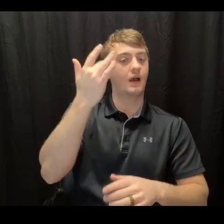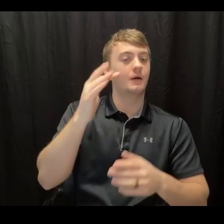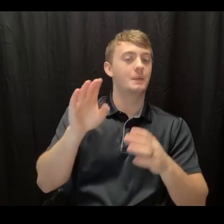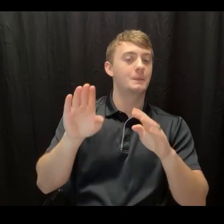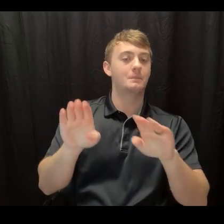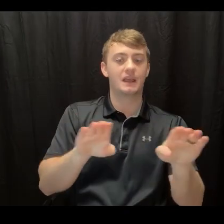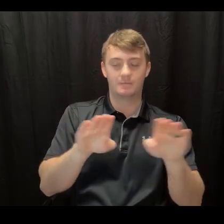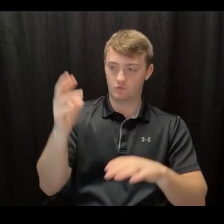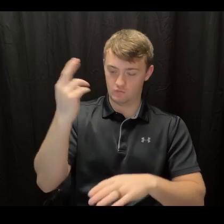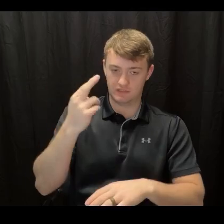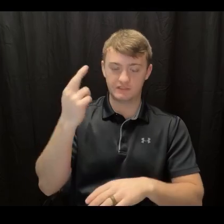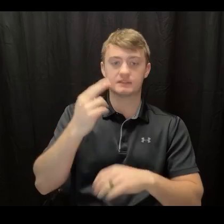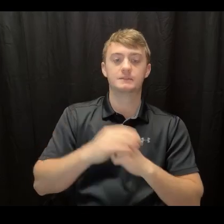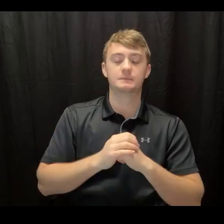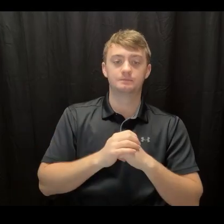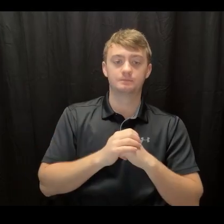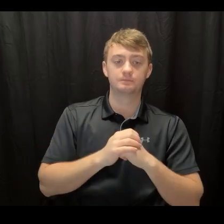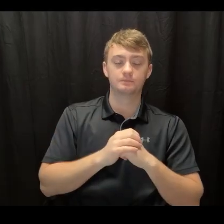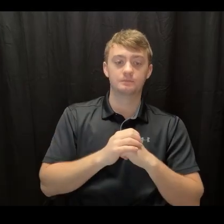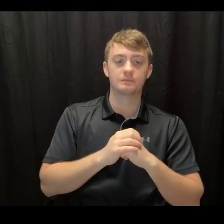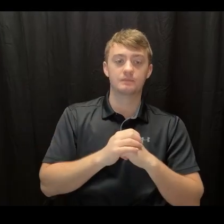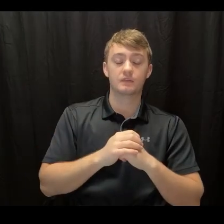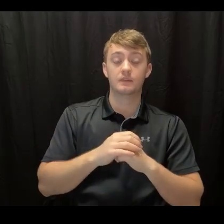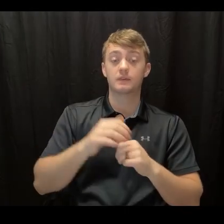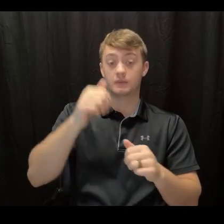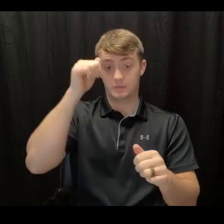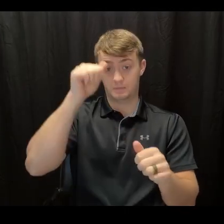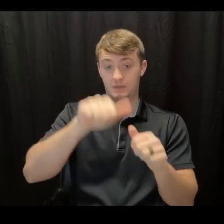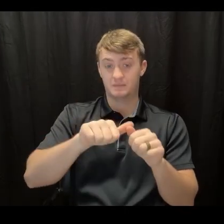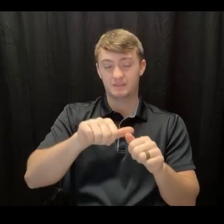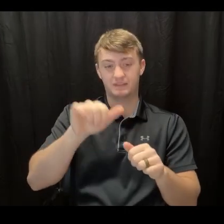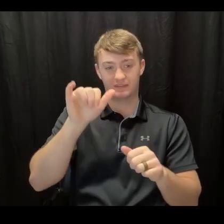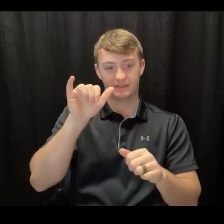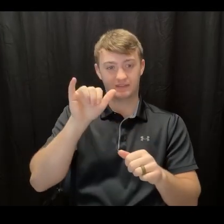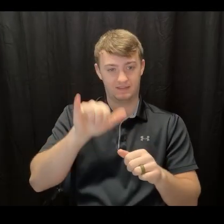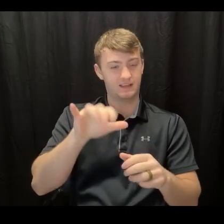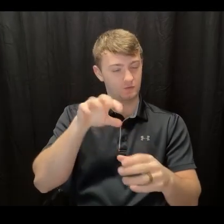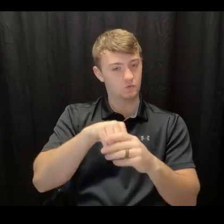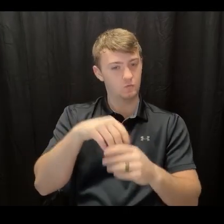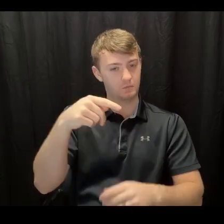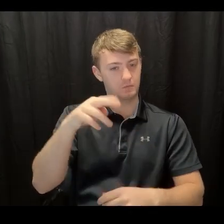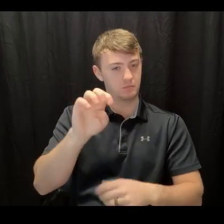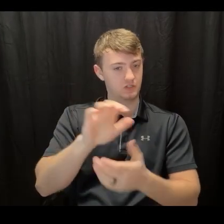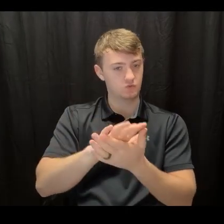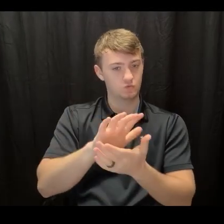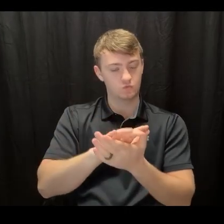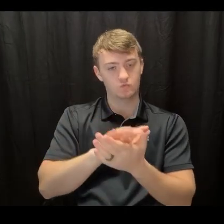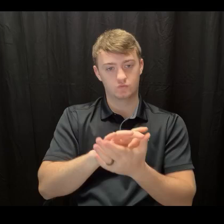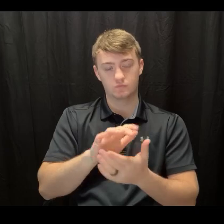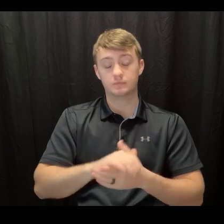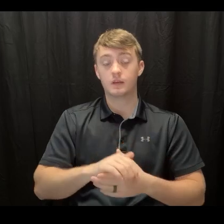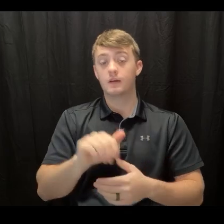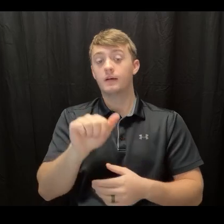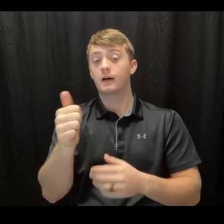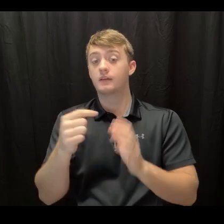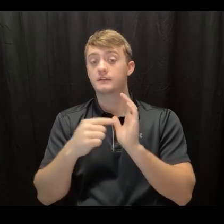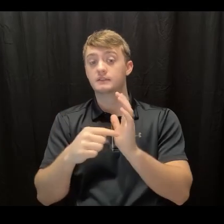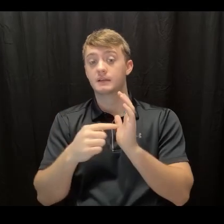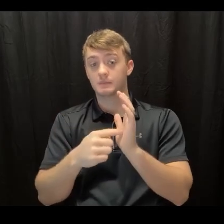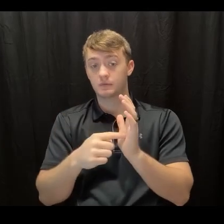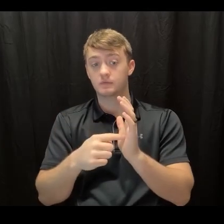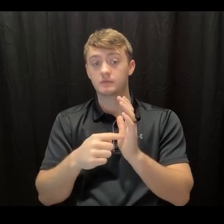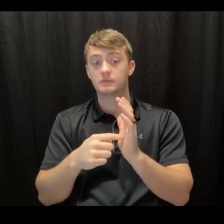because of behavior reasons, remember that this does include preschool. And other